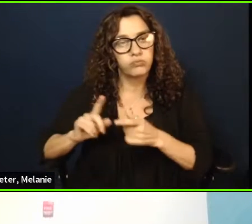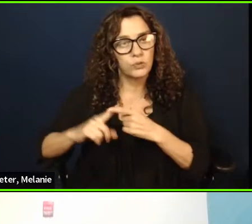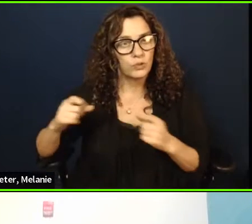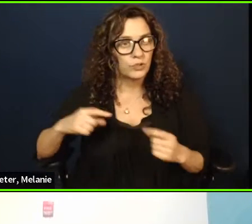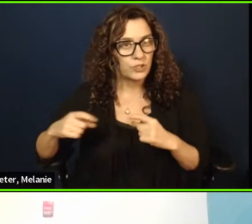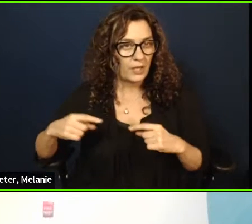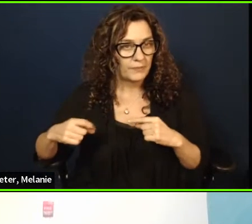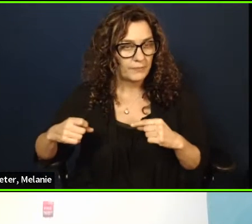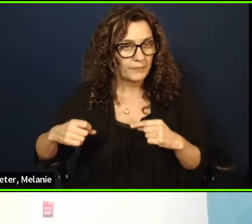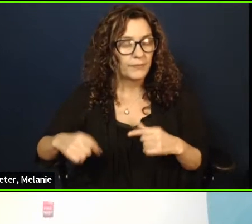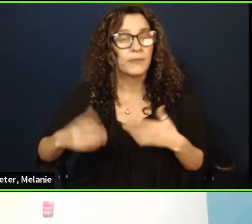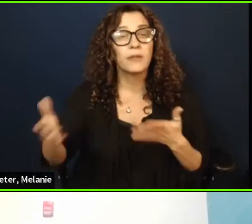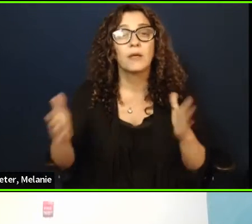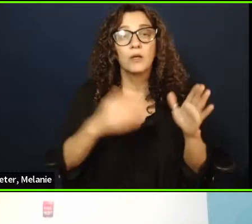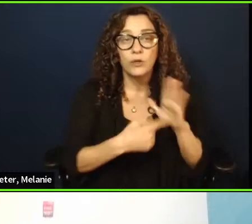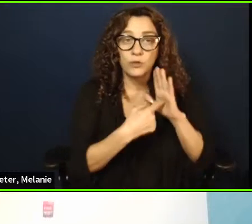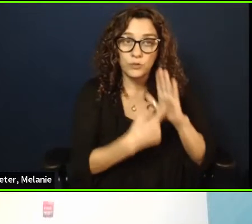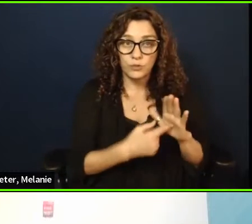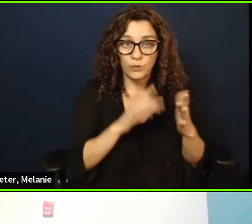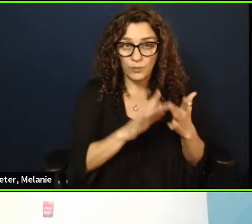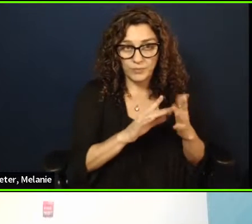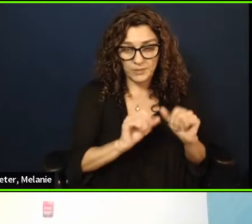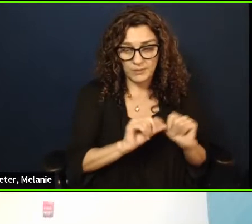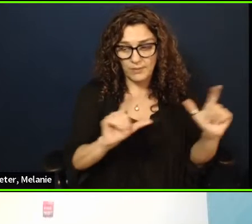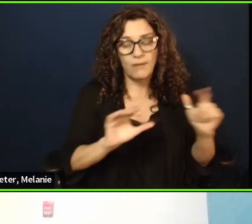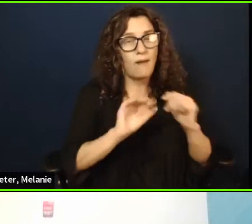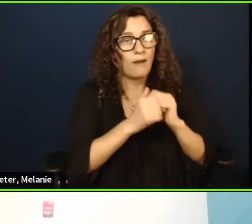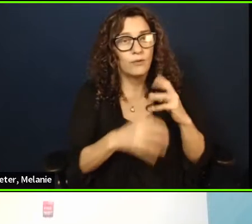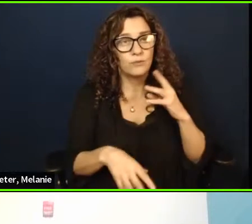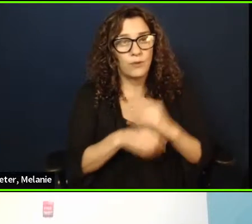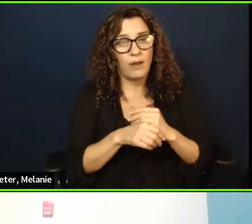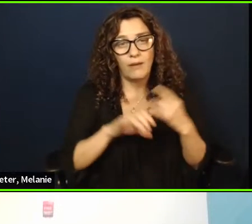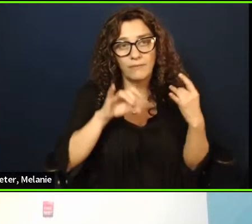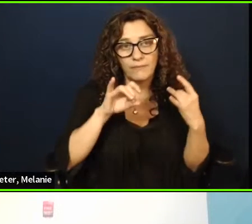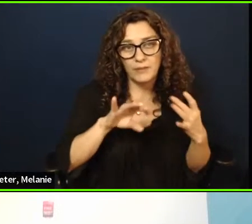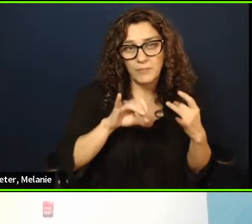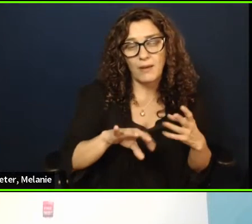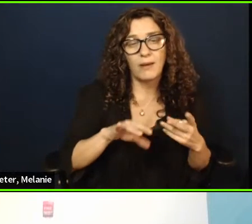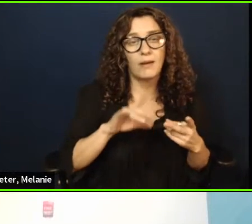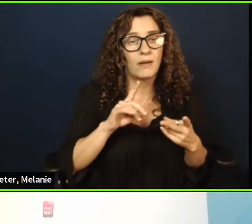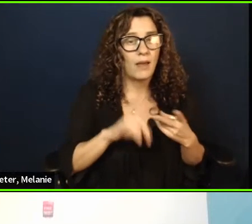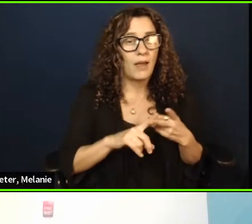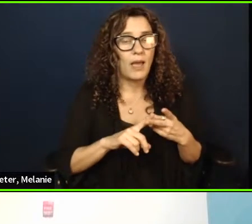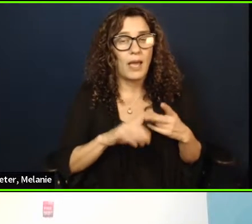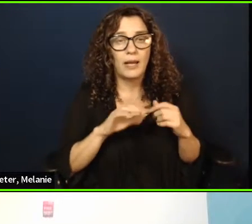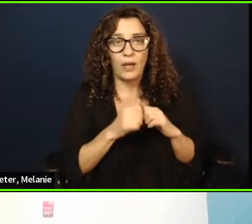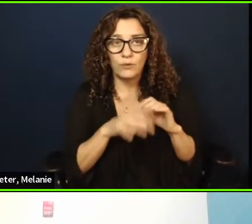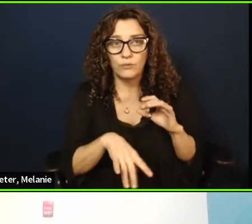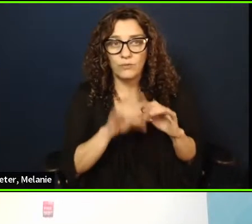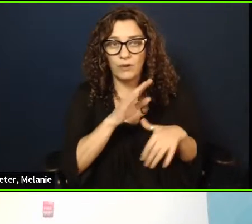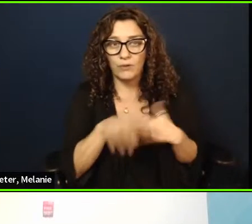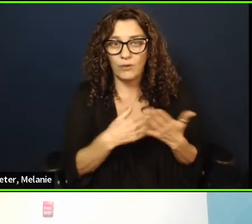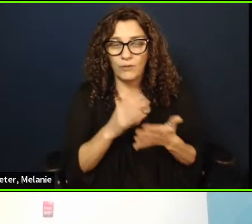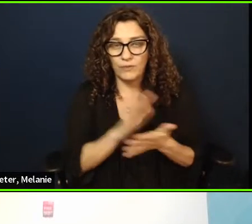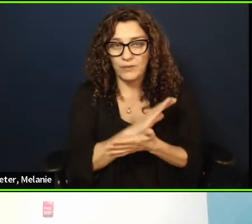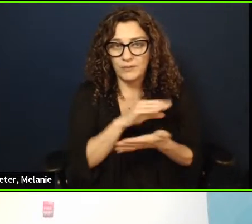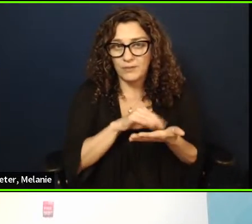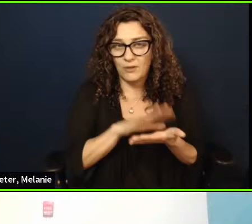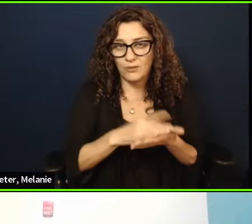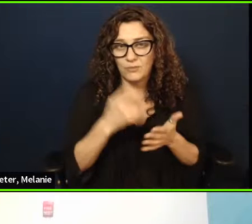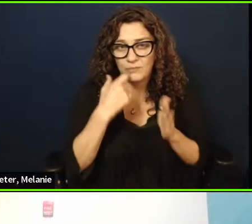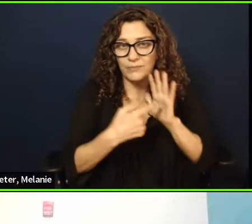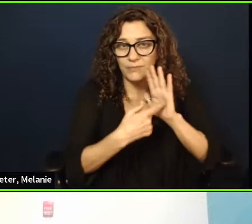input, where we can find these documents, if we're at home and wanting to do that.